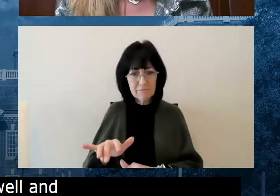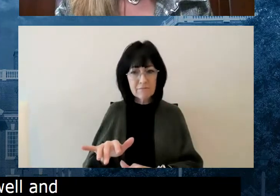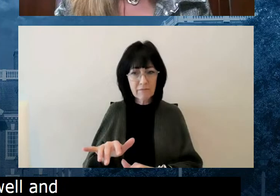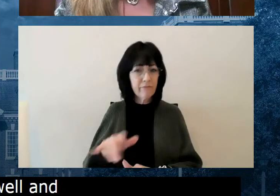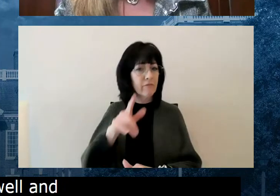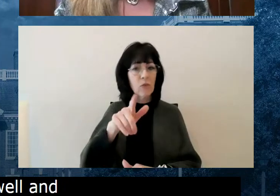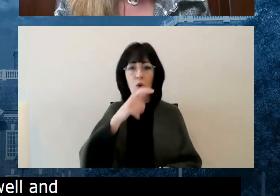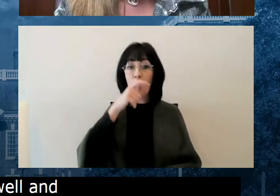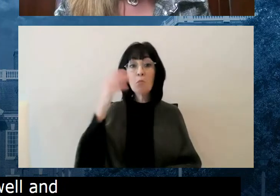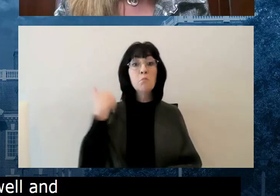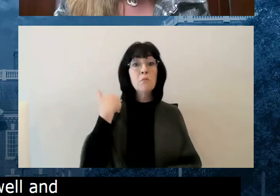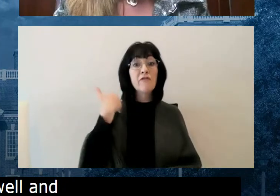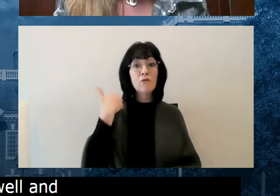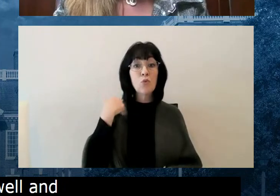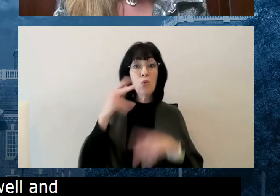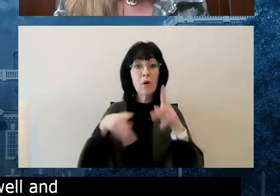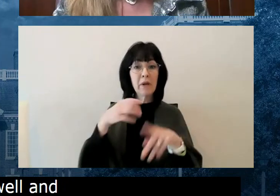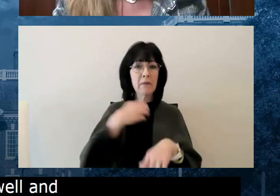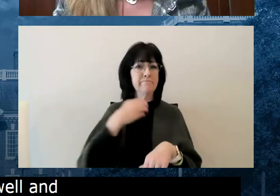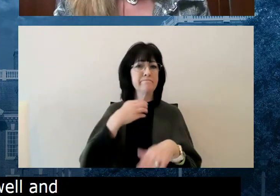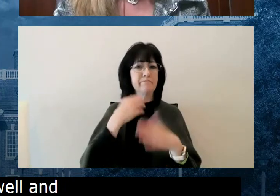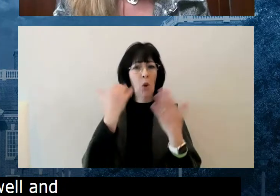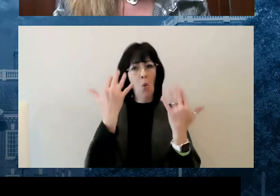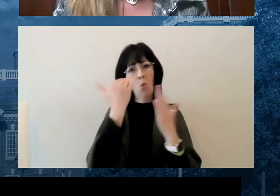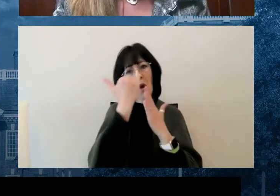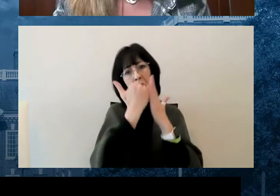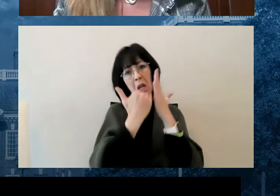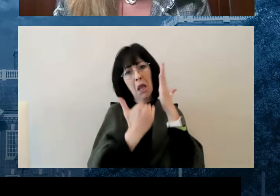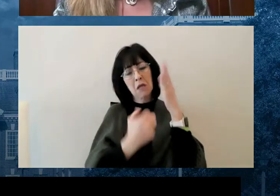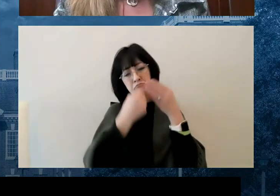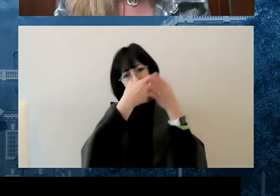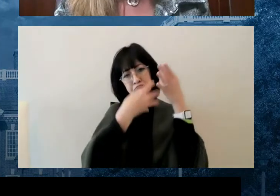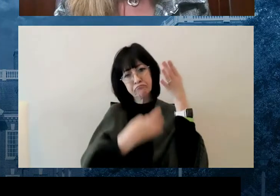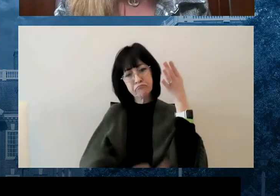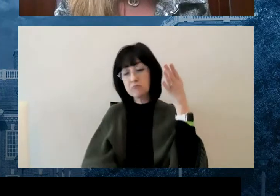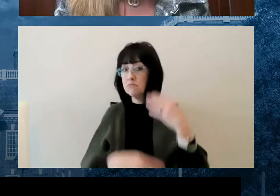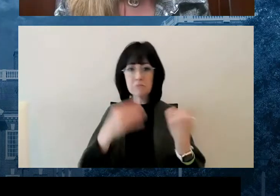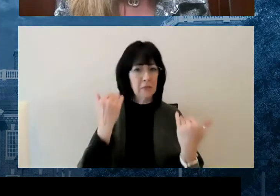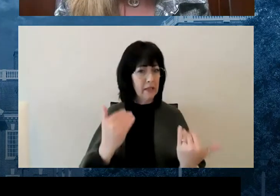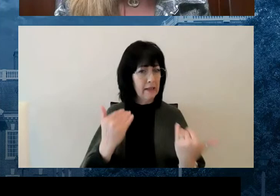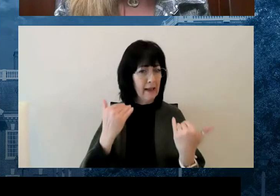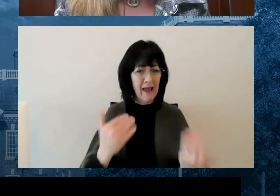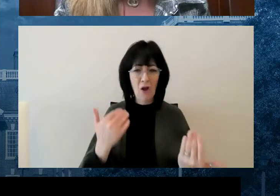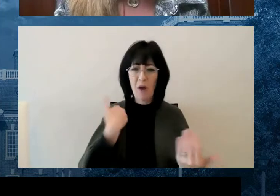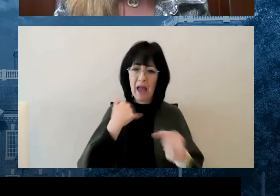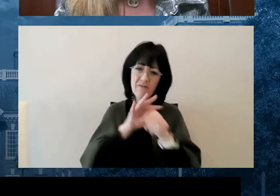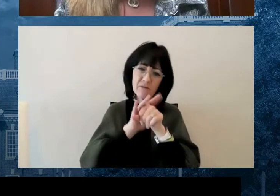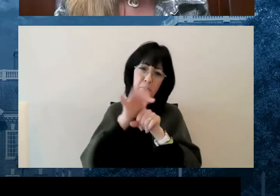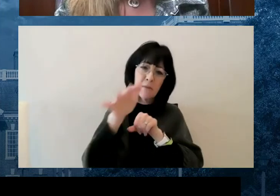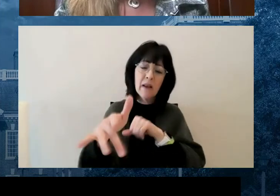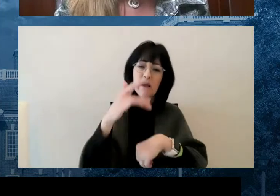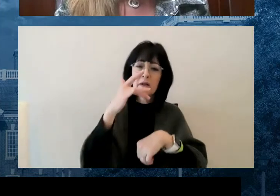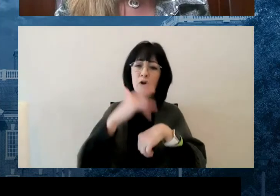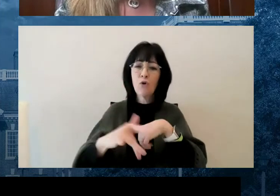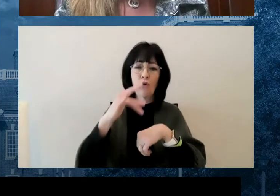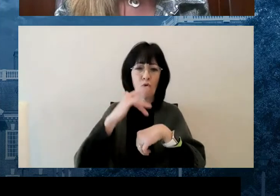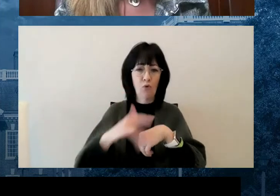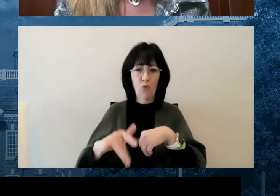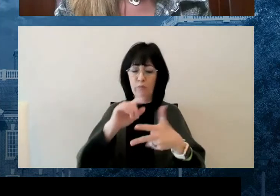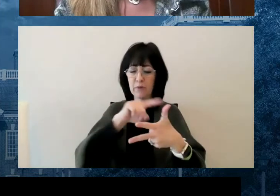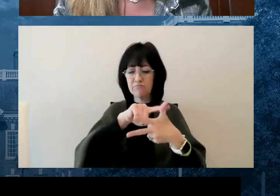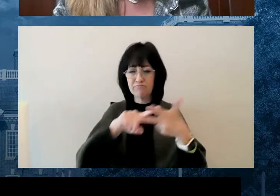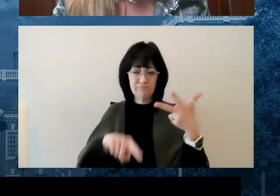list, you can just go on that site. And for this week alone, there's hundreds of appointments available in all 3